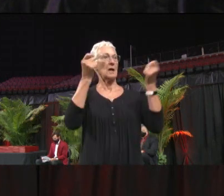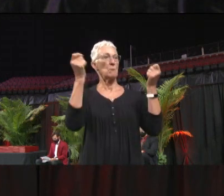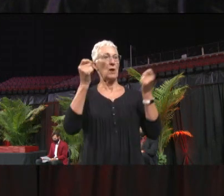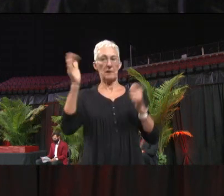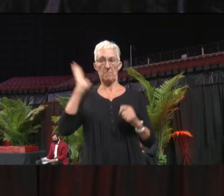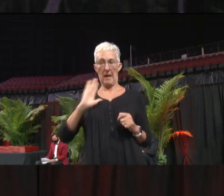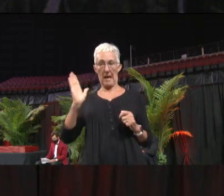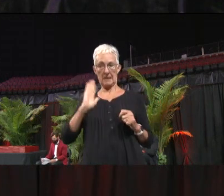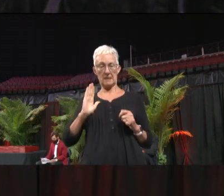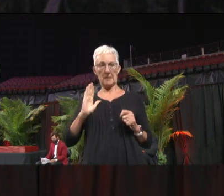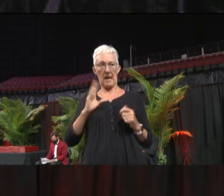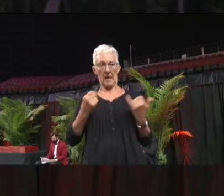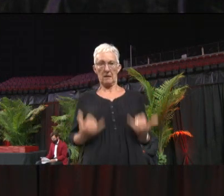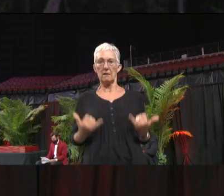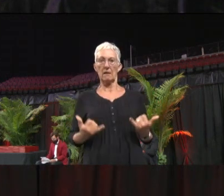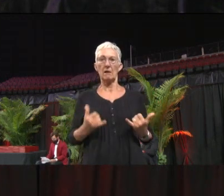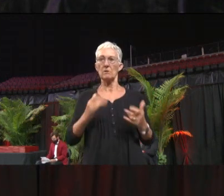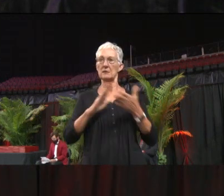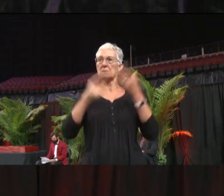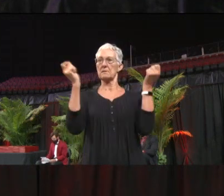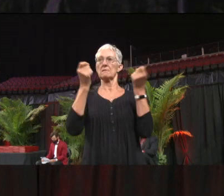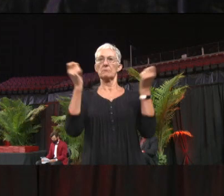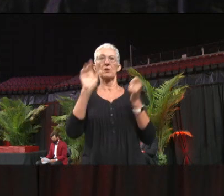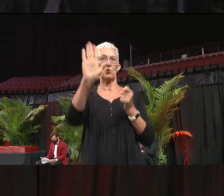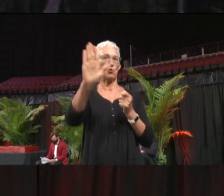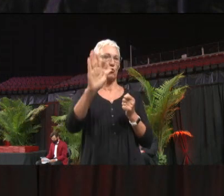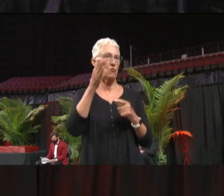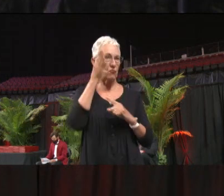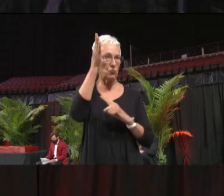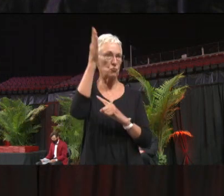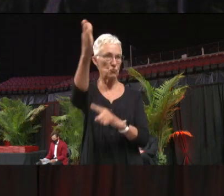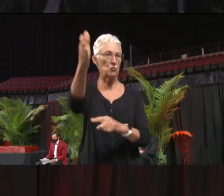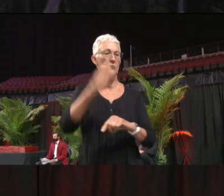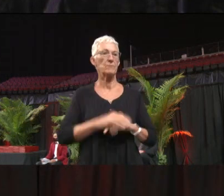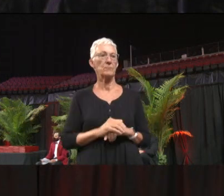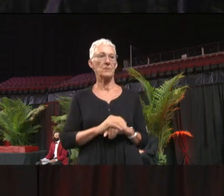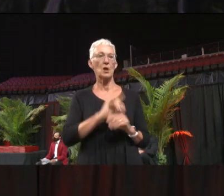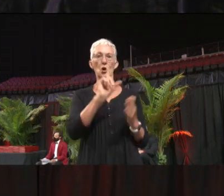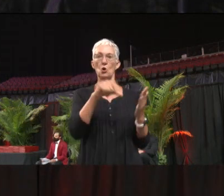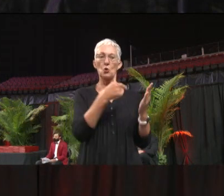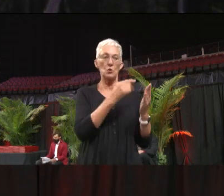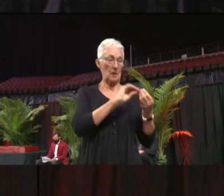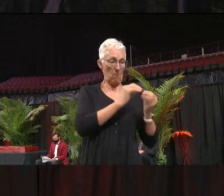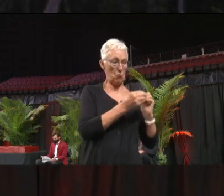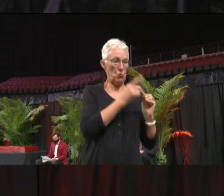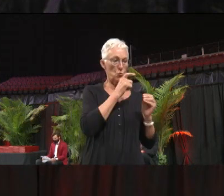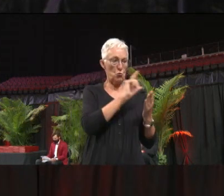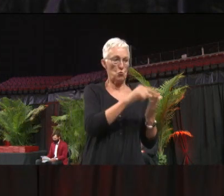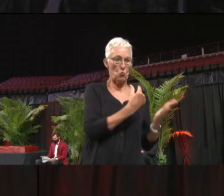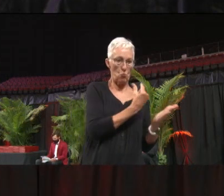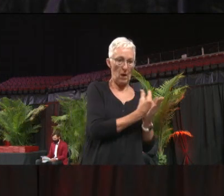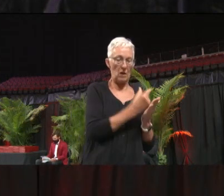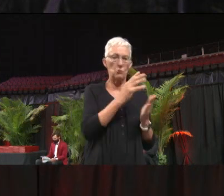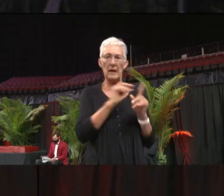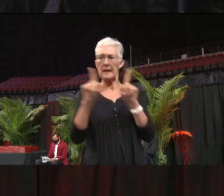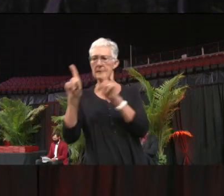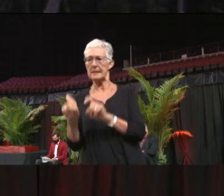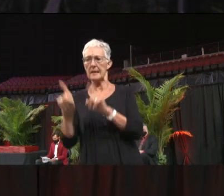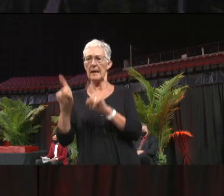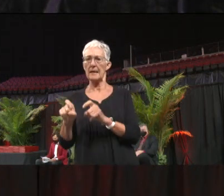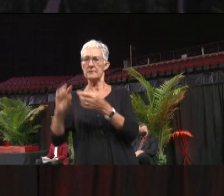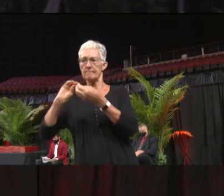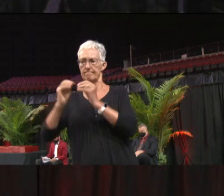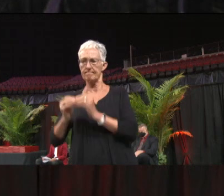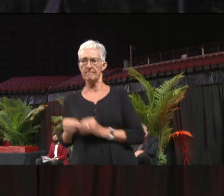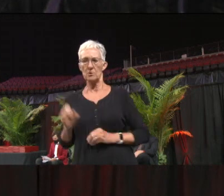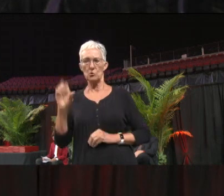celebration of your future. While graduation rates and test scores are the tools we used to measure your success